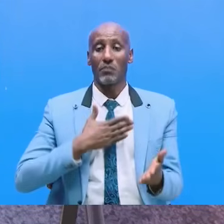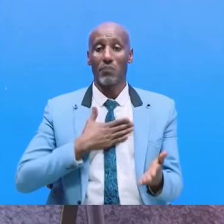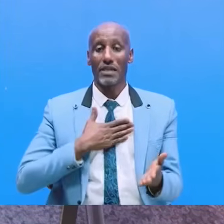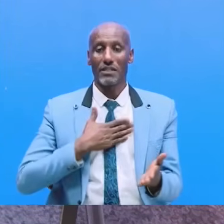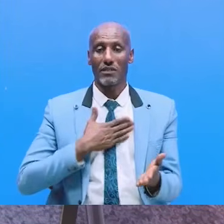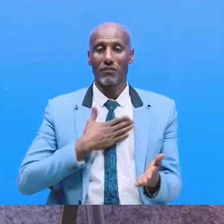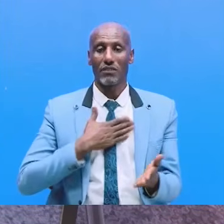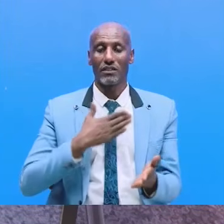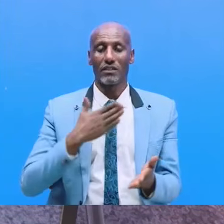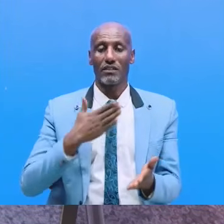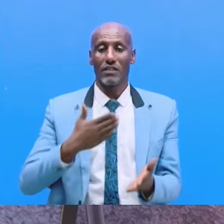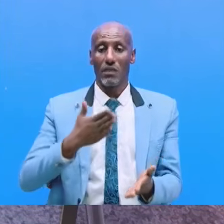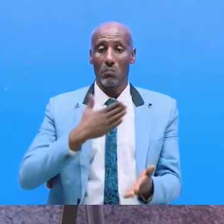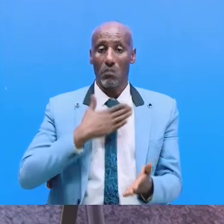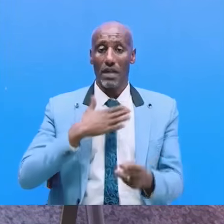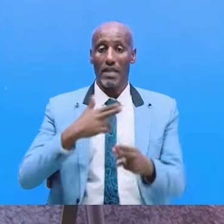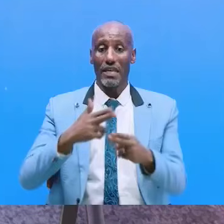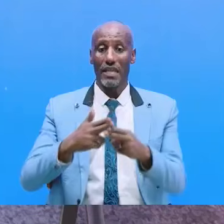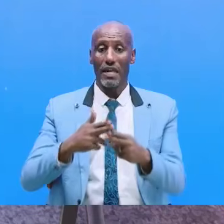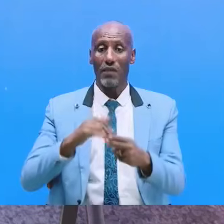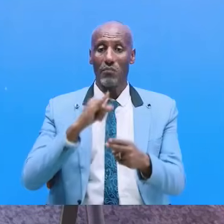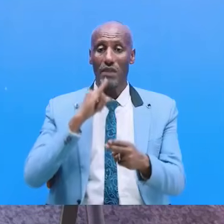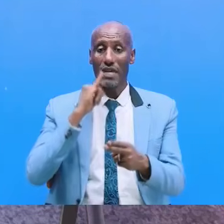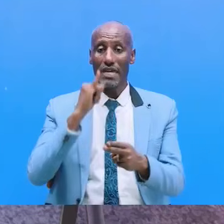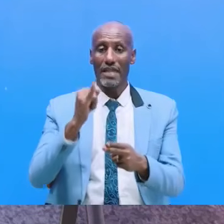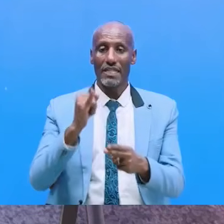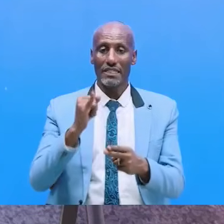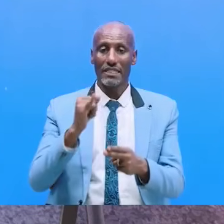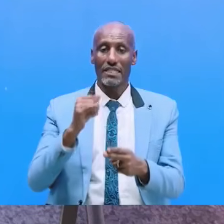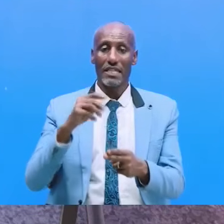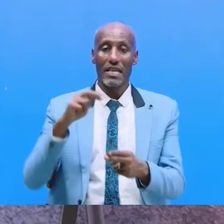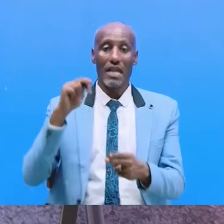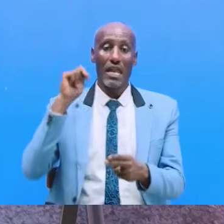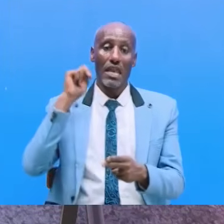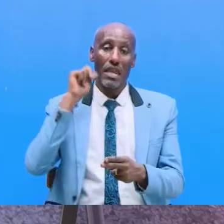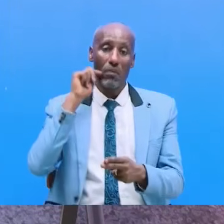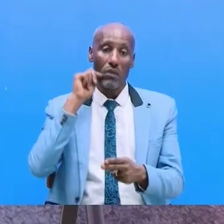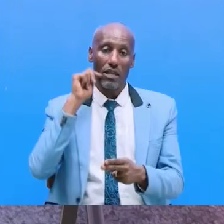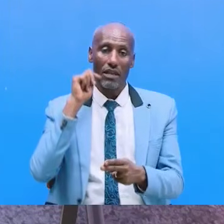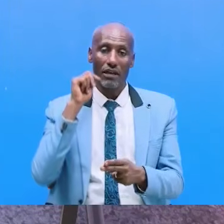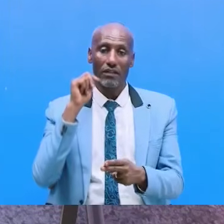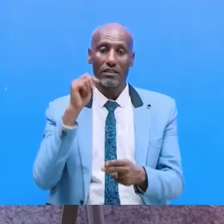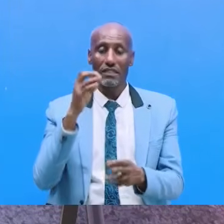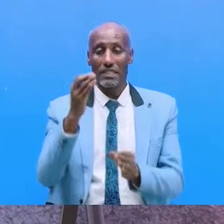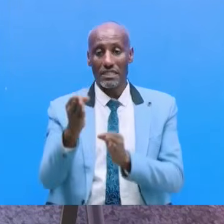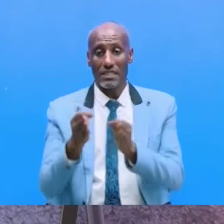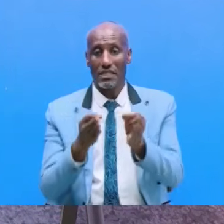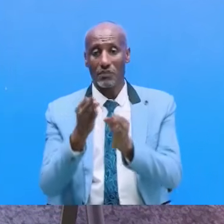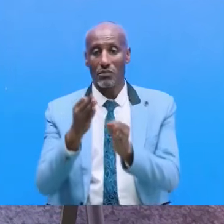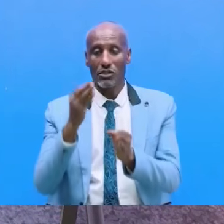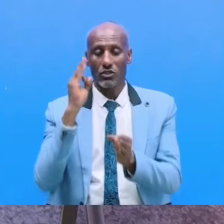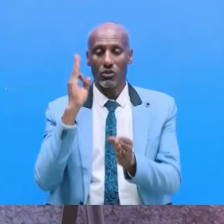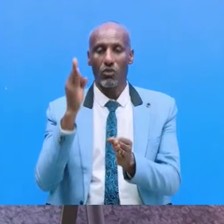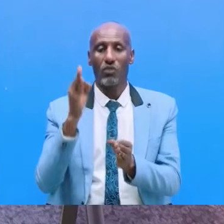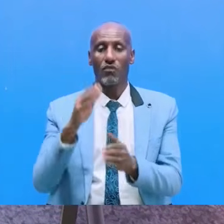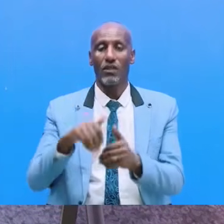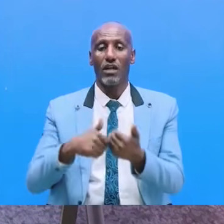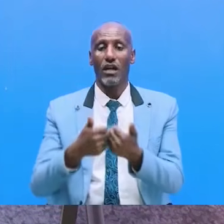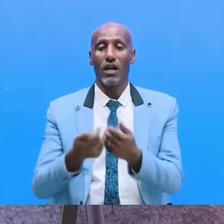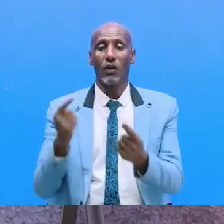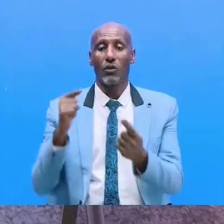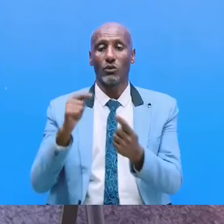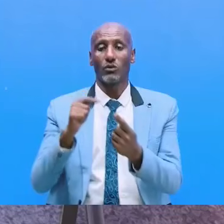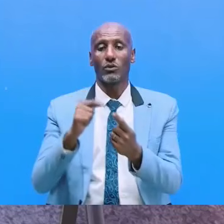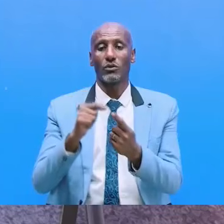myself. My name is Miss Nabila. I am an English teacher. This is an expression of and how to start